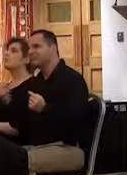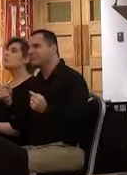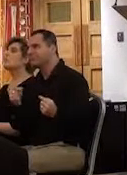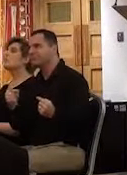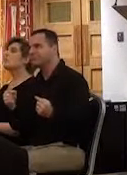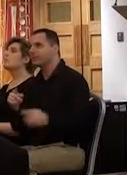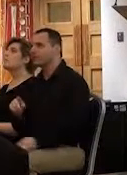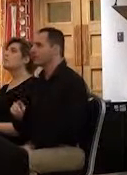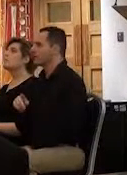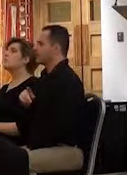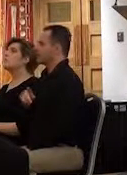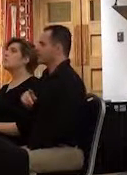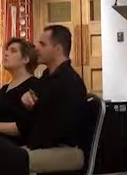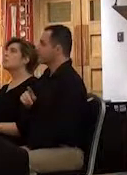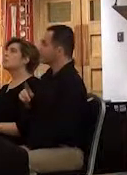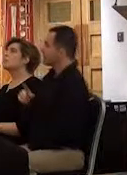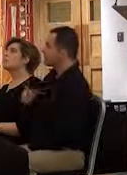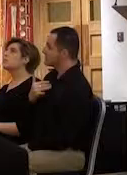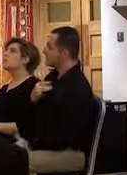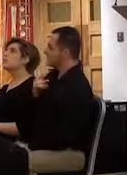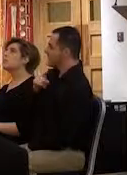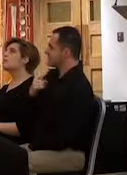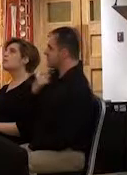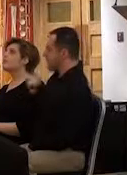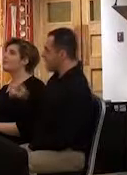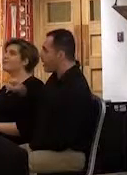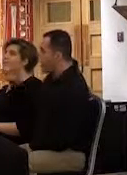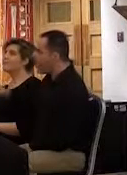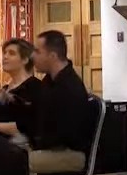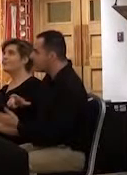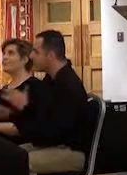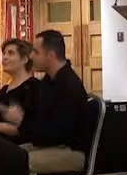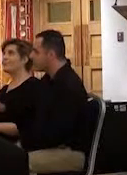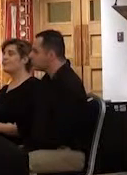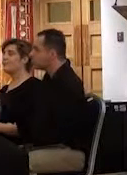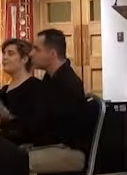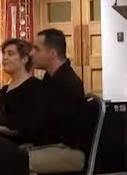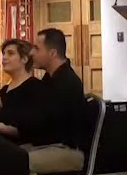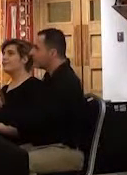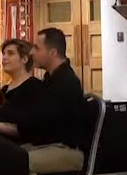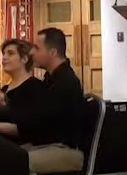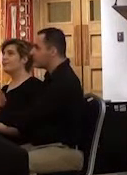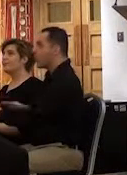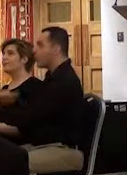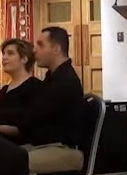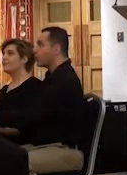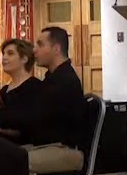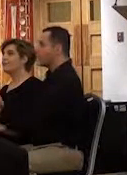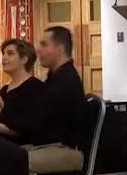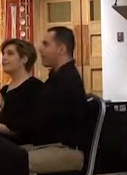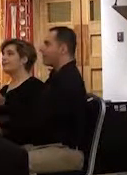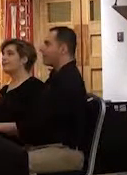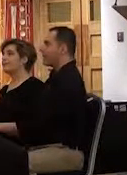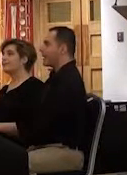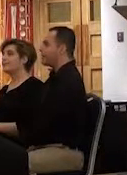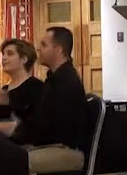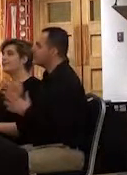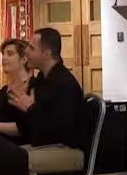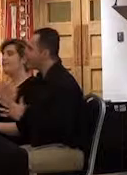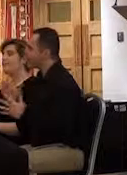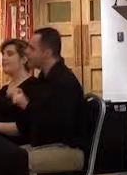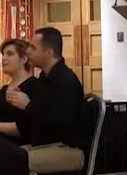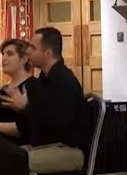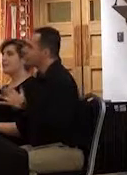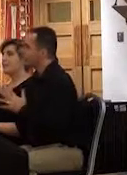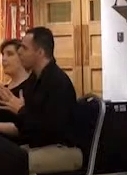are achieving more than they were expected to, well, that would look good on my data. So it's about trying to find a way through. I would just say